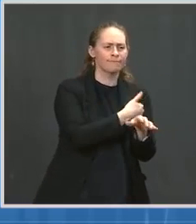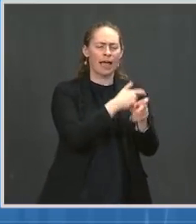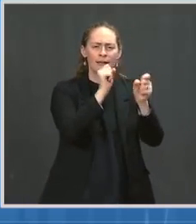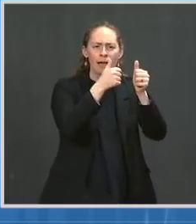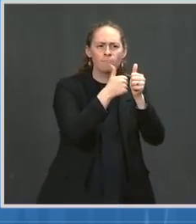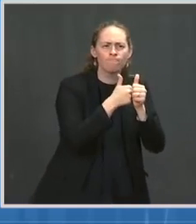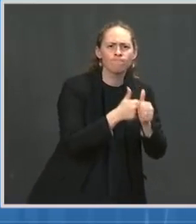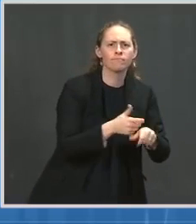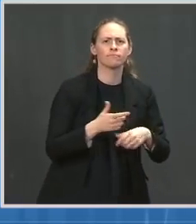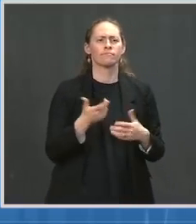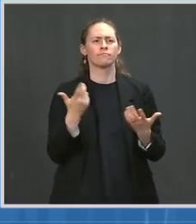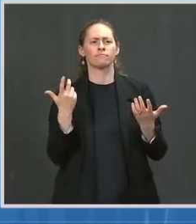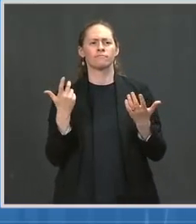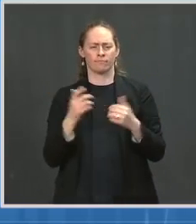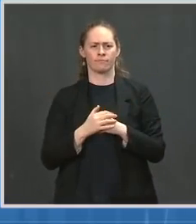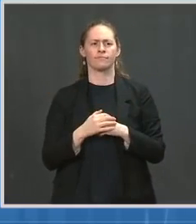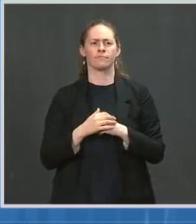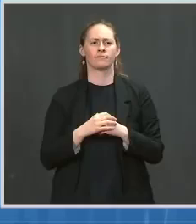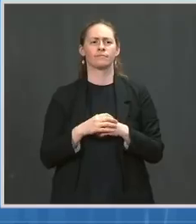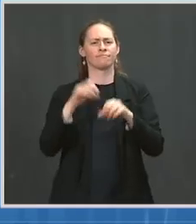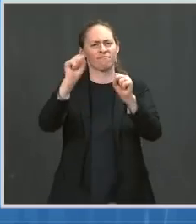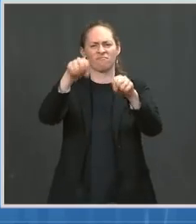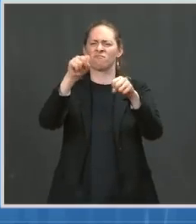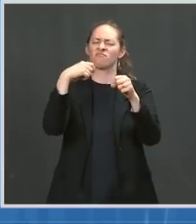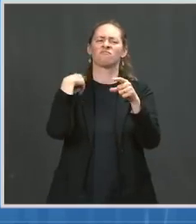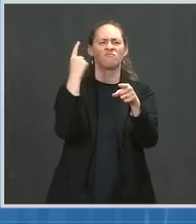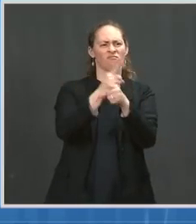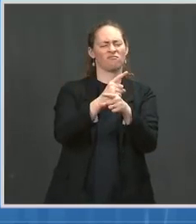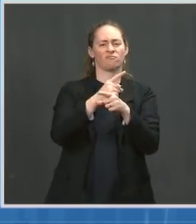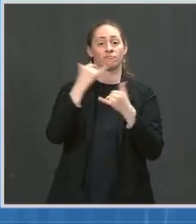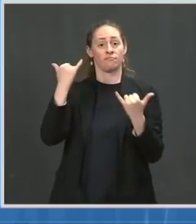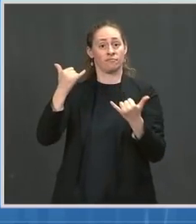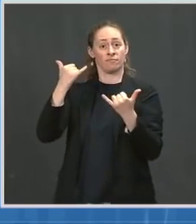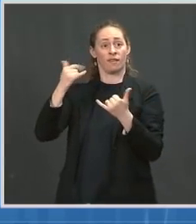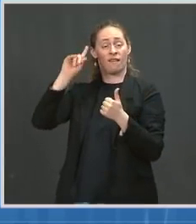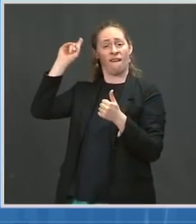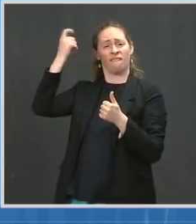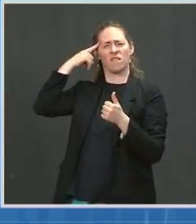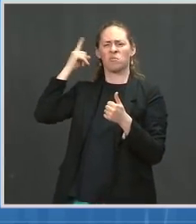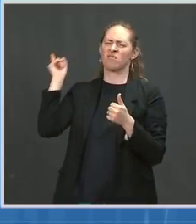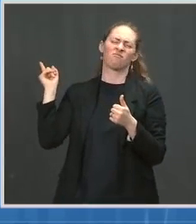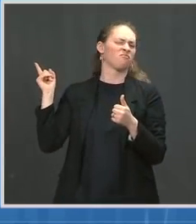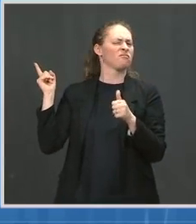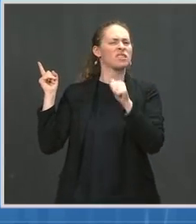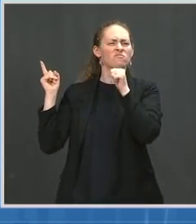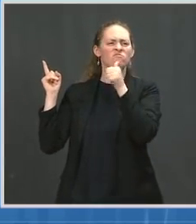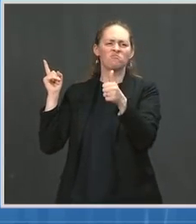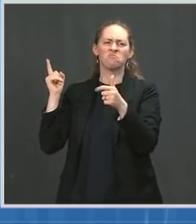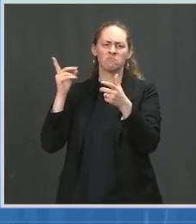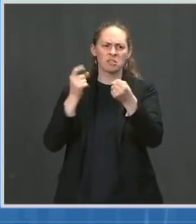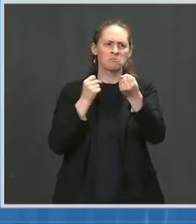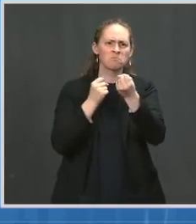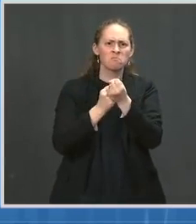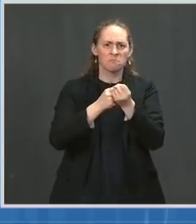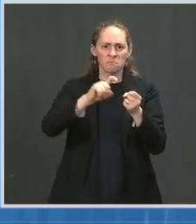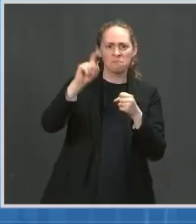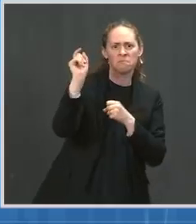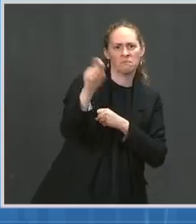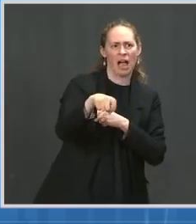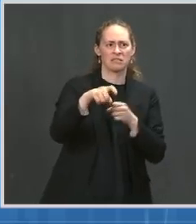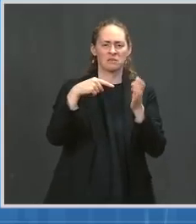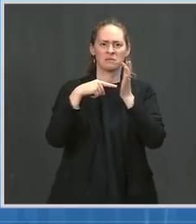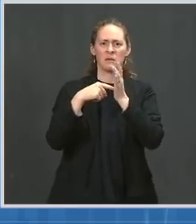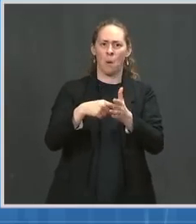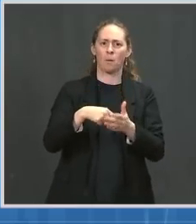Let me be clear that the government is not now, nor will we be supporting a system that requires Americans